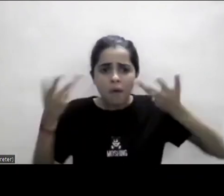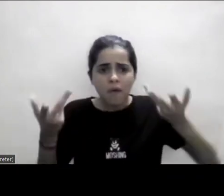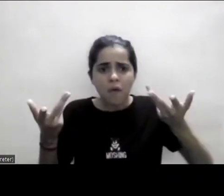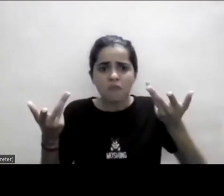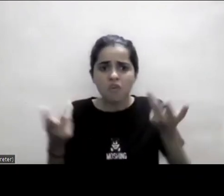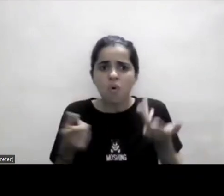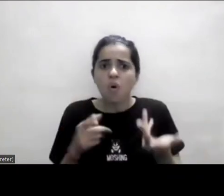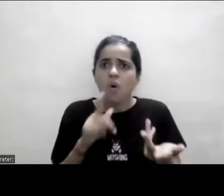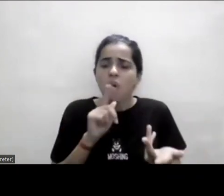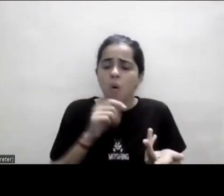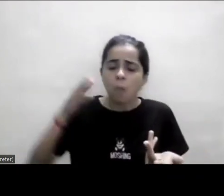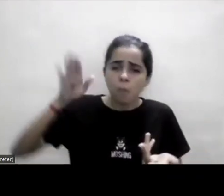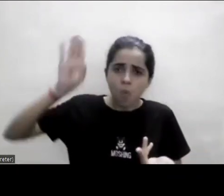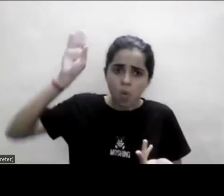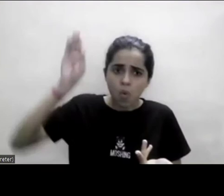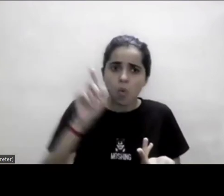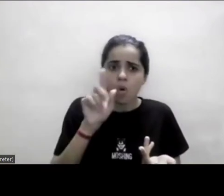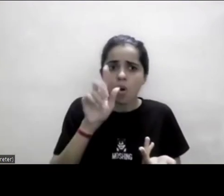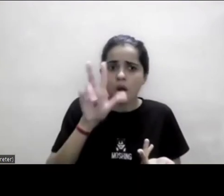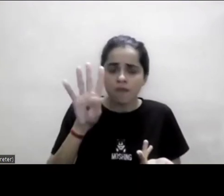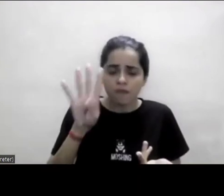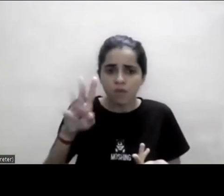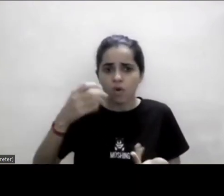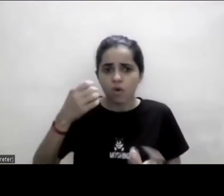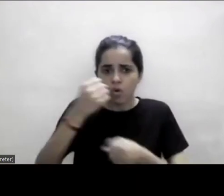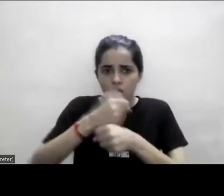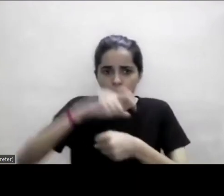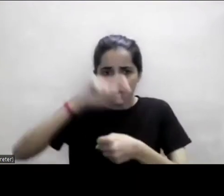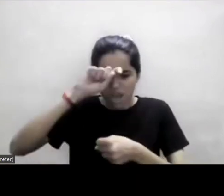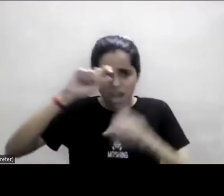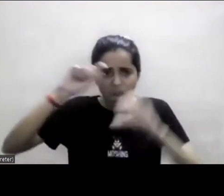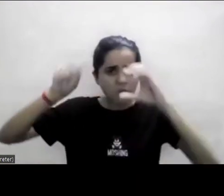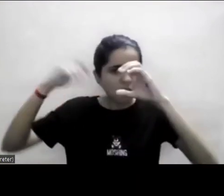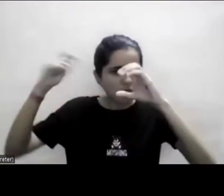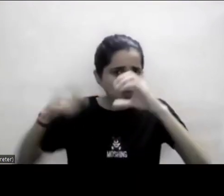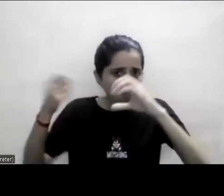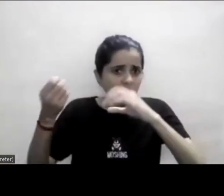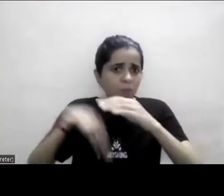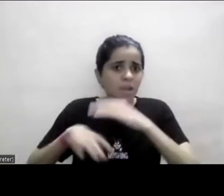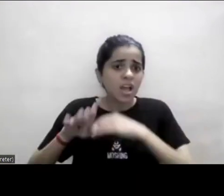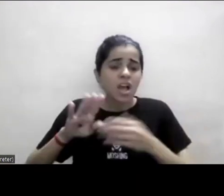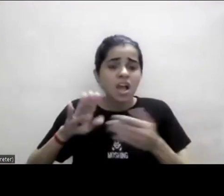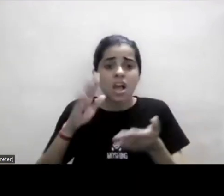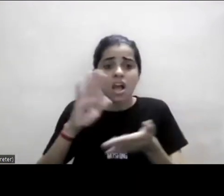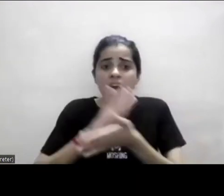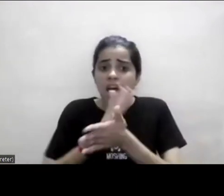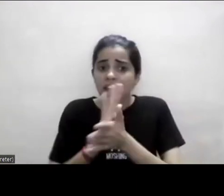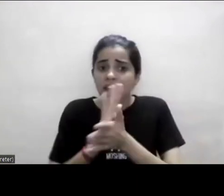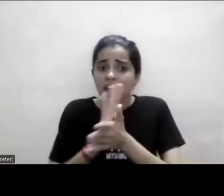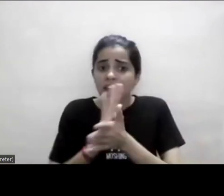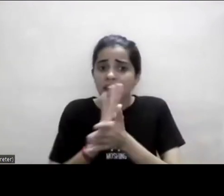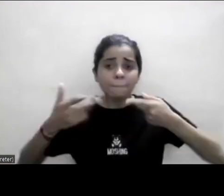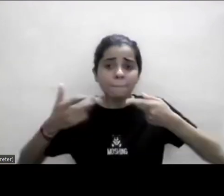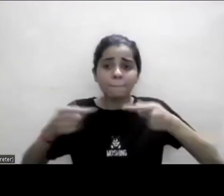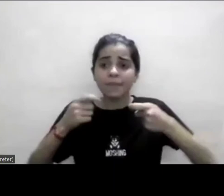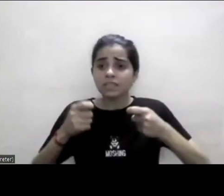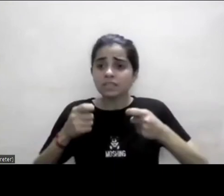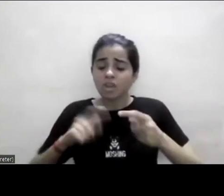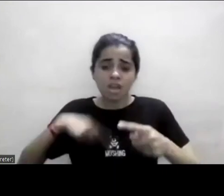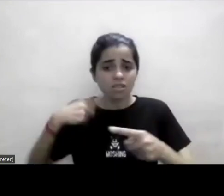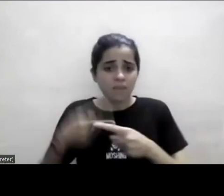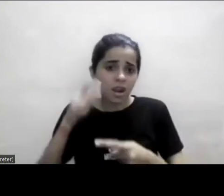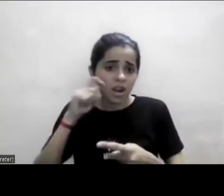riots of 84 or say the riots, Gujarat riots, these women who were raped, how are they dealing with that kind of